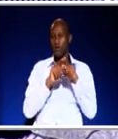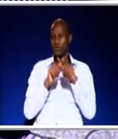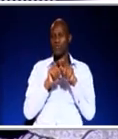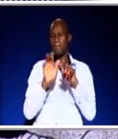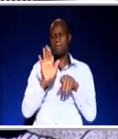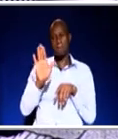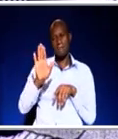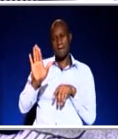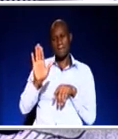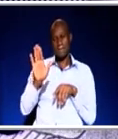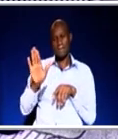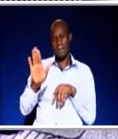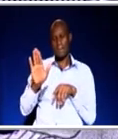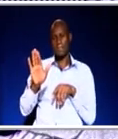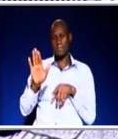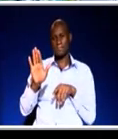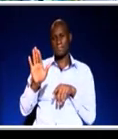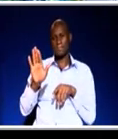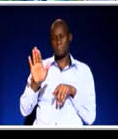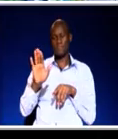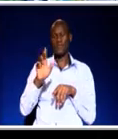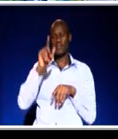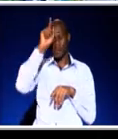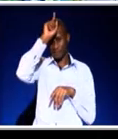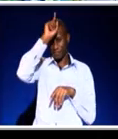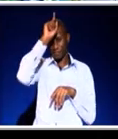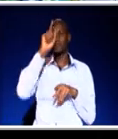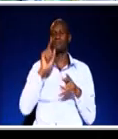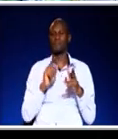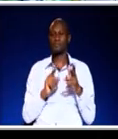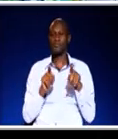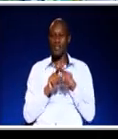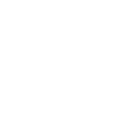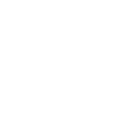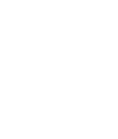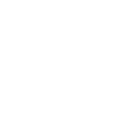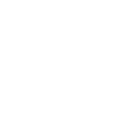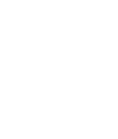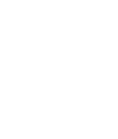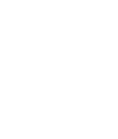belonged, it belonged to the Germans or Germany as a country.